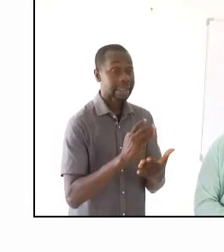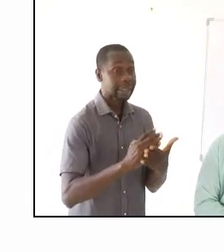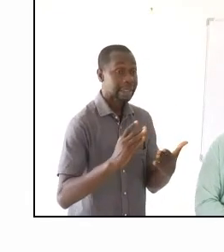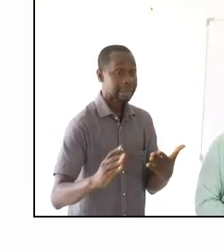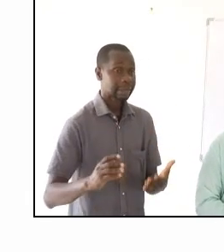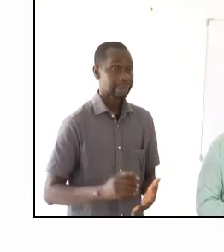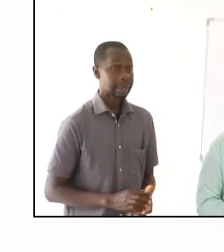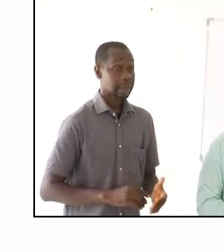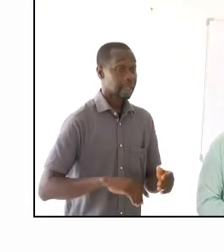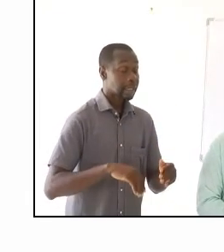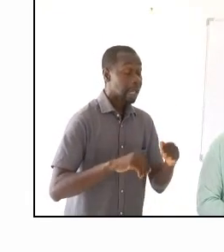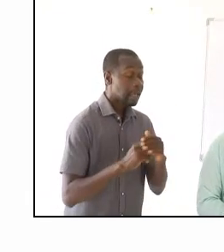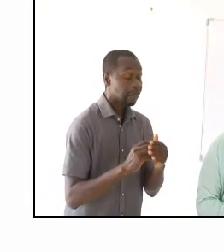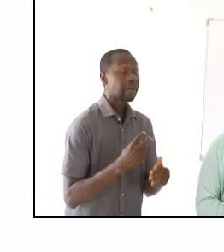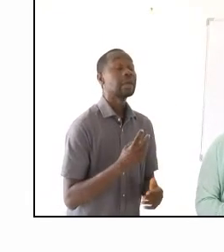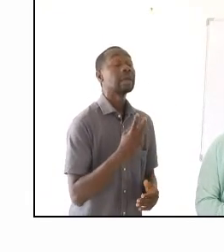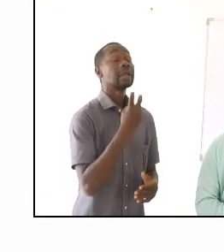system.